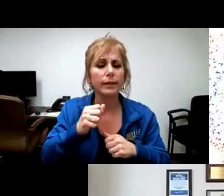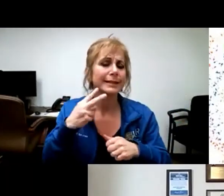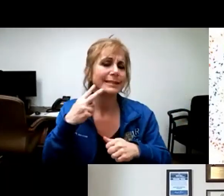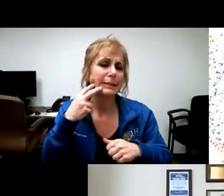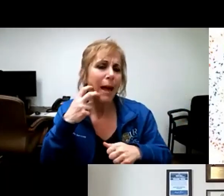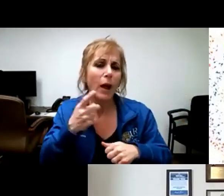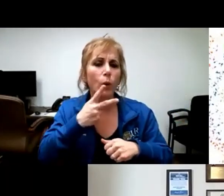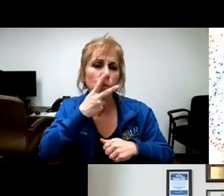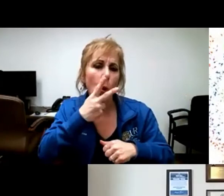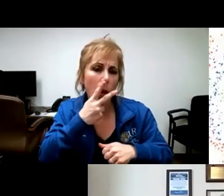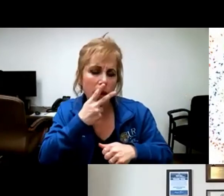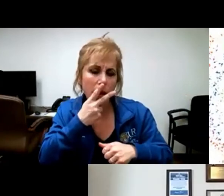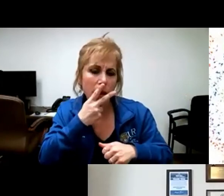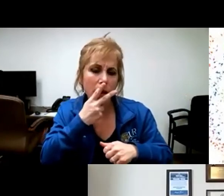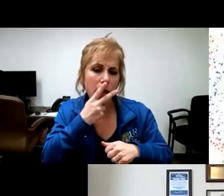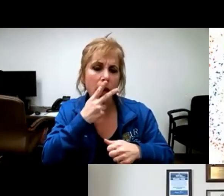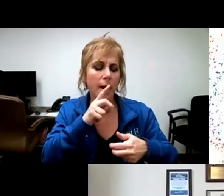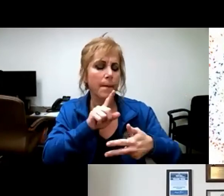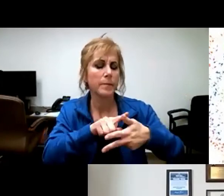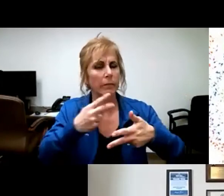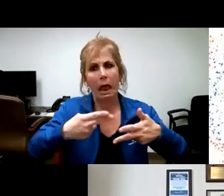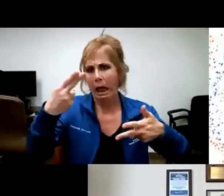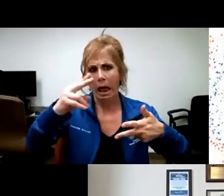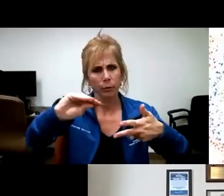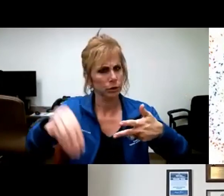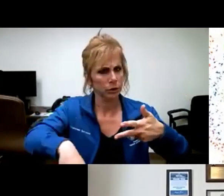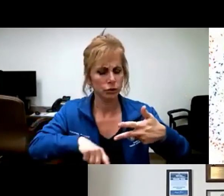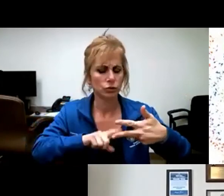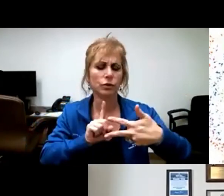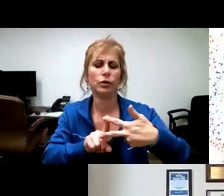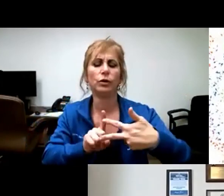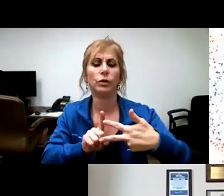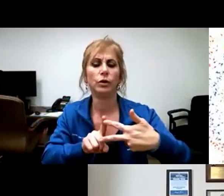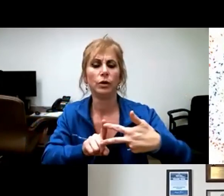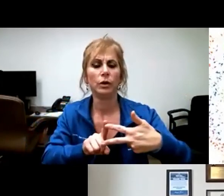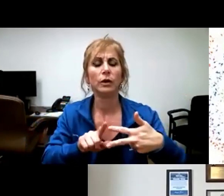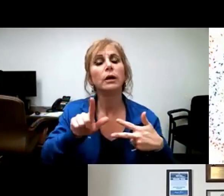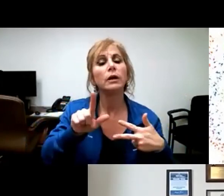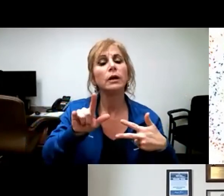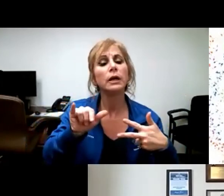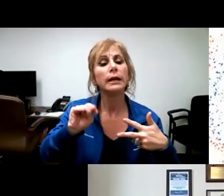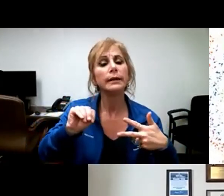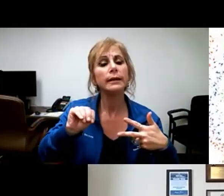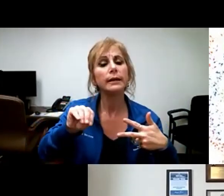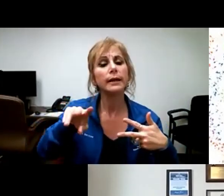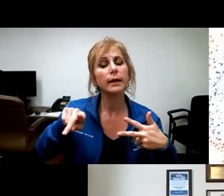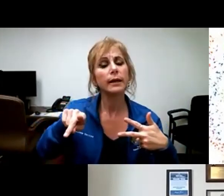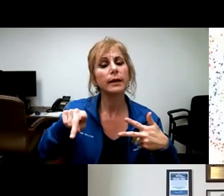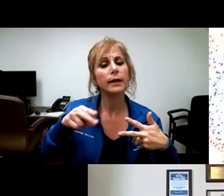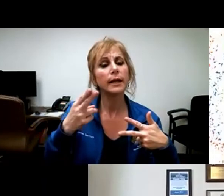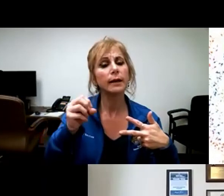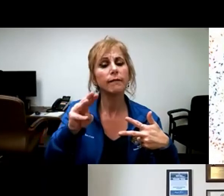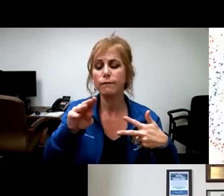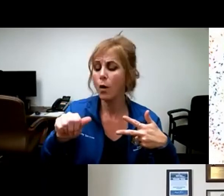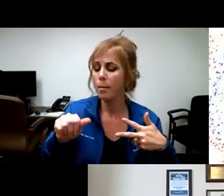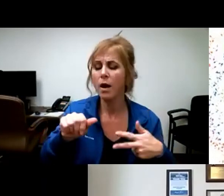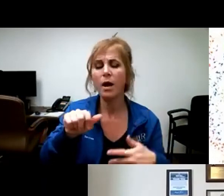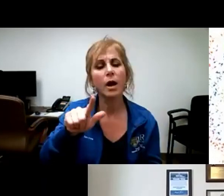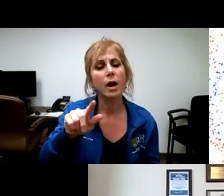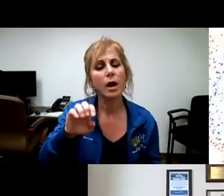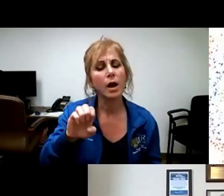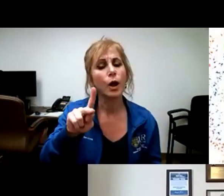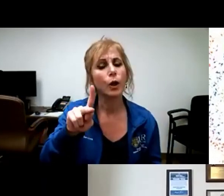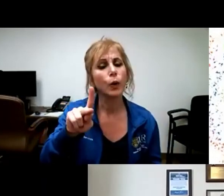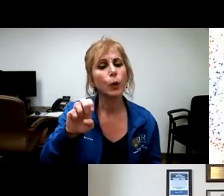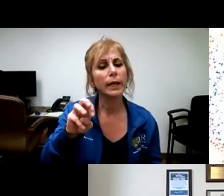across the entire catchment area, as you saw. The second is lymphoma and leukemia, We call those hematologic cancers. And